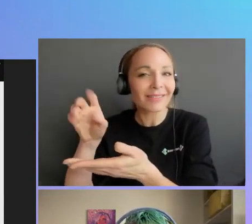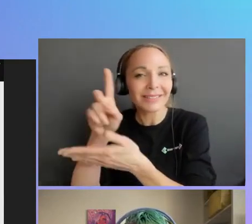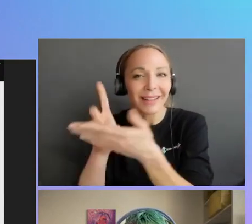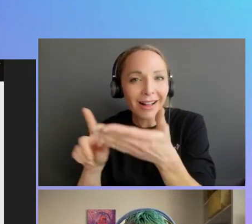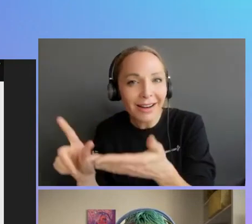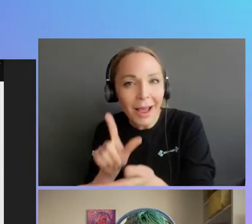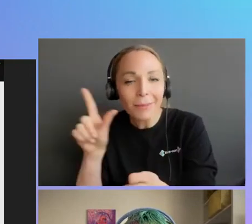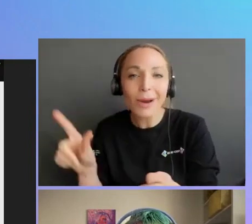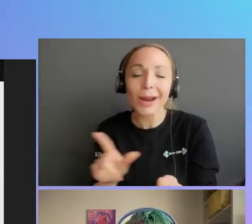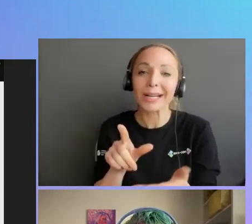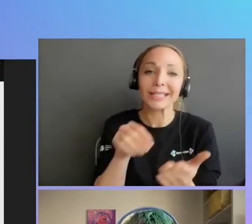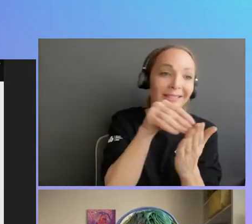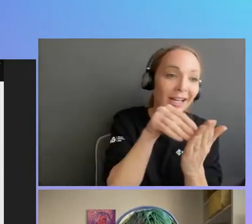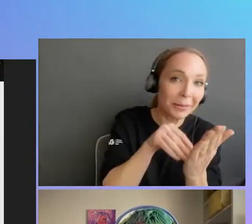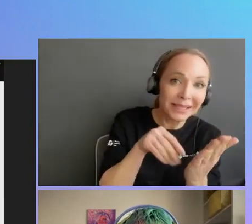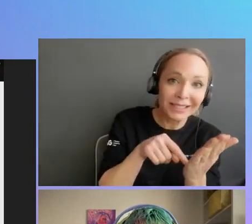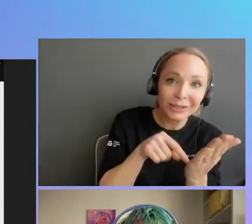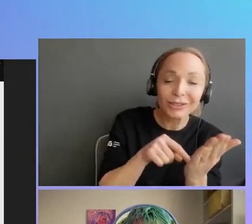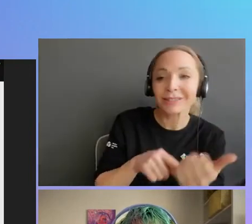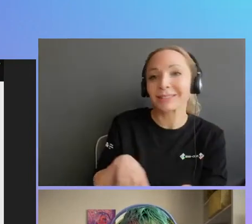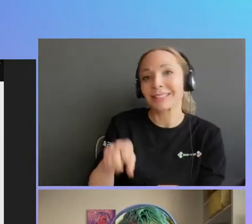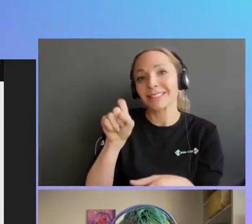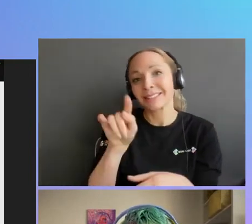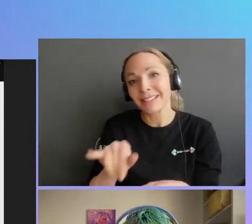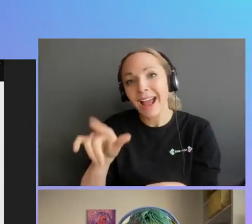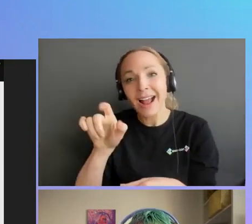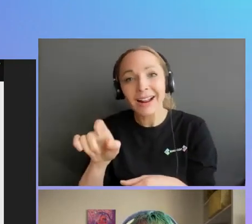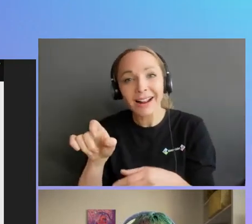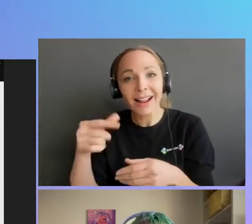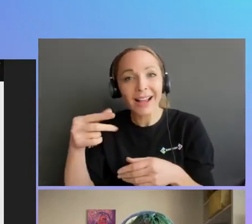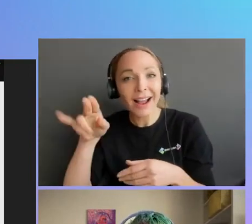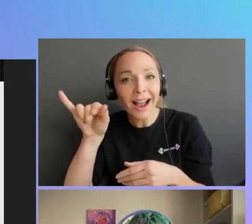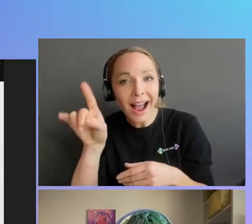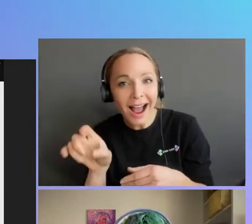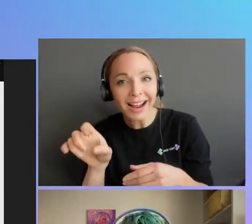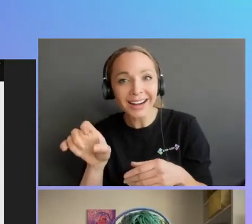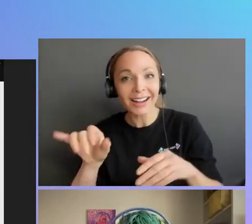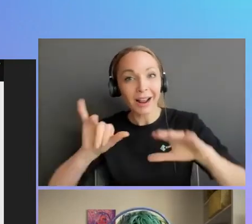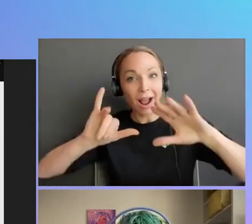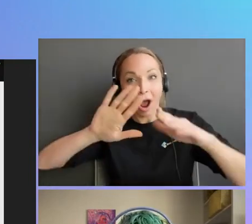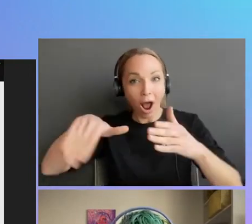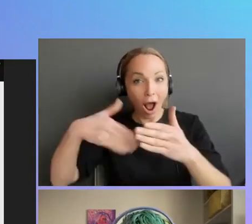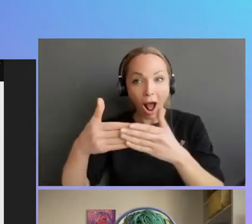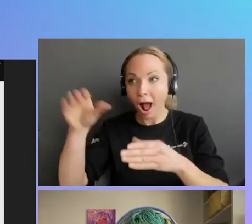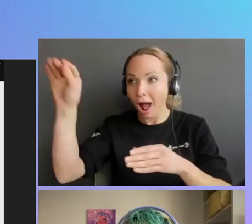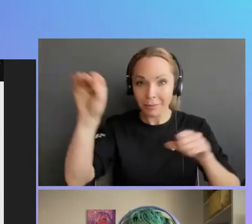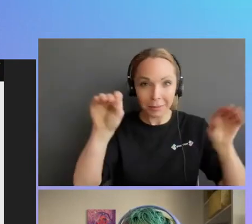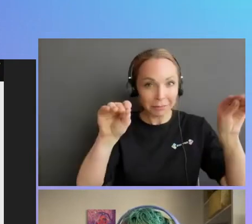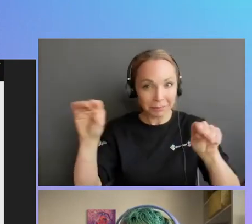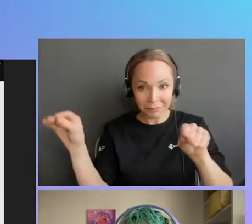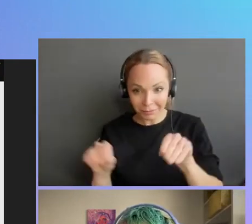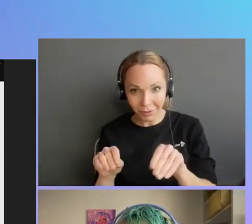that. When those are all combined together with your component library, that's what makes up a design system. So